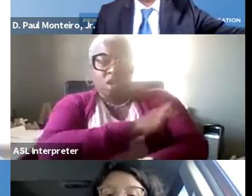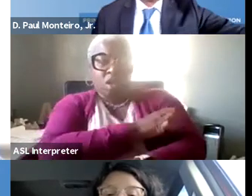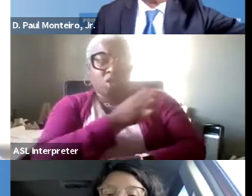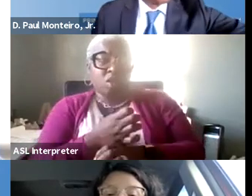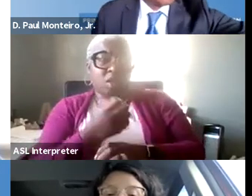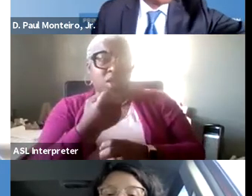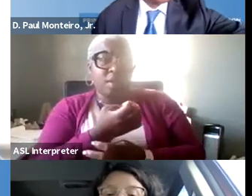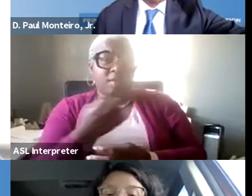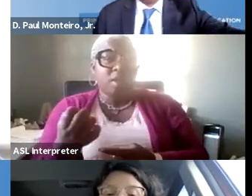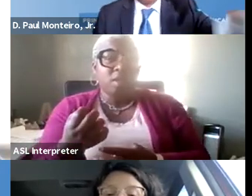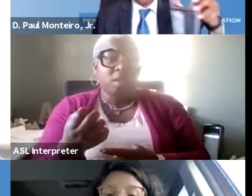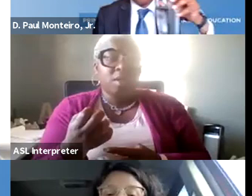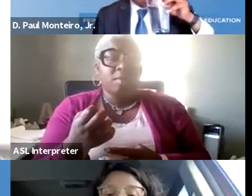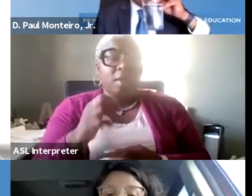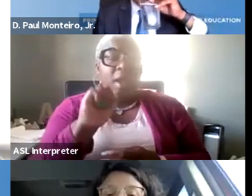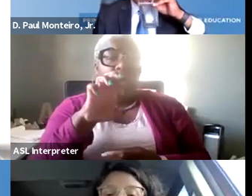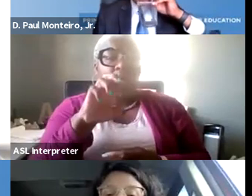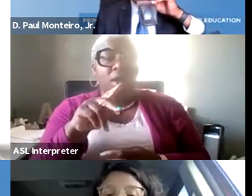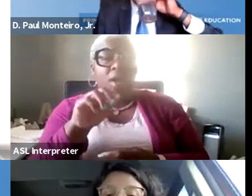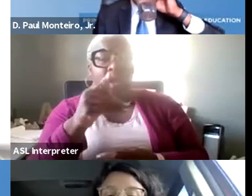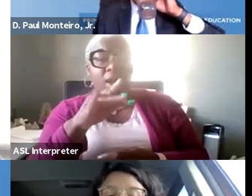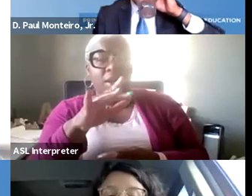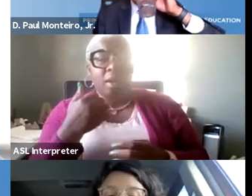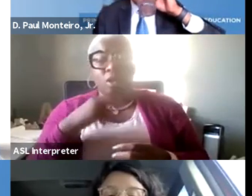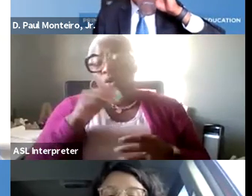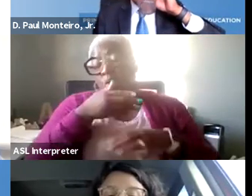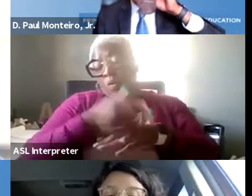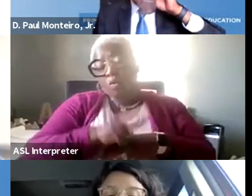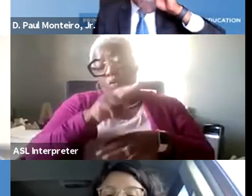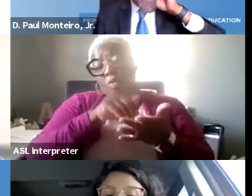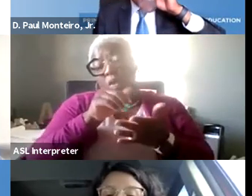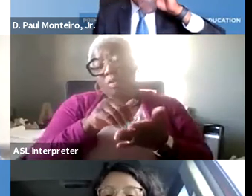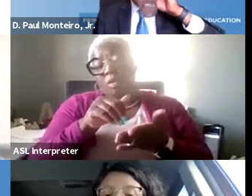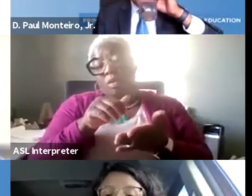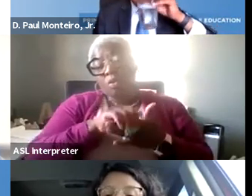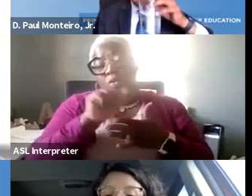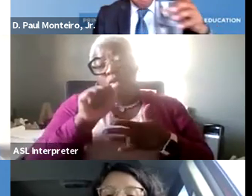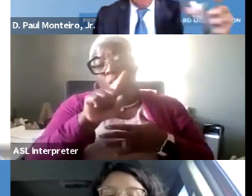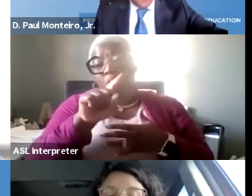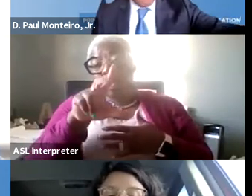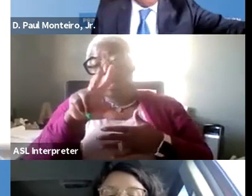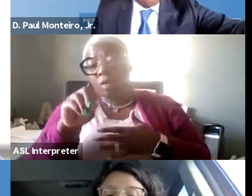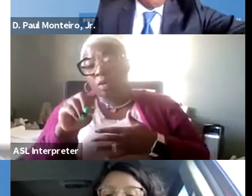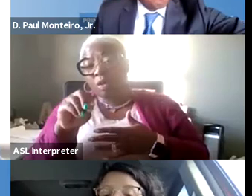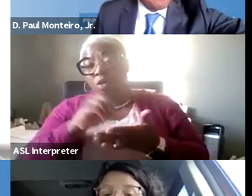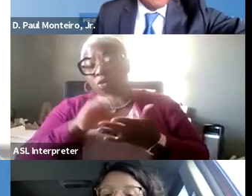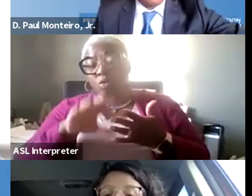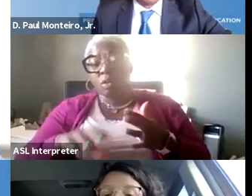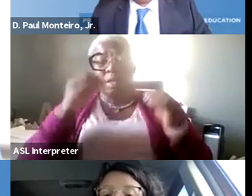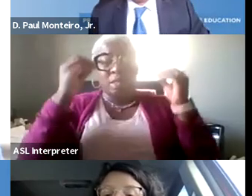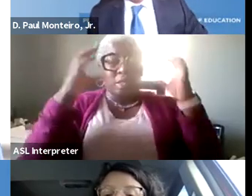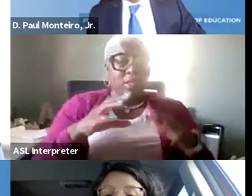that need them. Akakik Academy has nearly 2,000 students with a 1-30 student teacher ratio, at least right